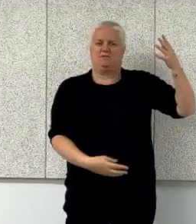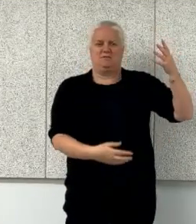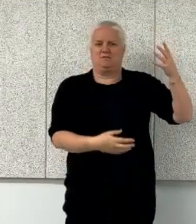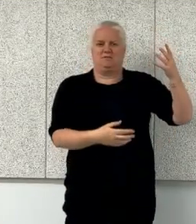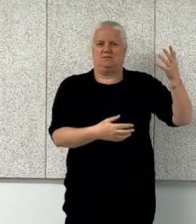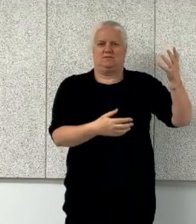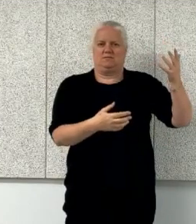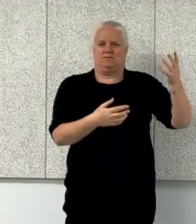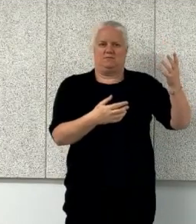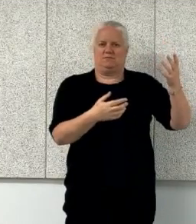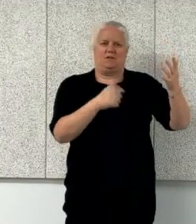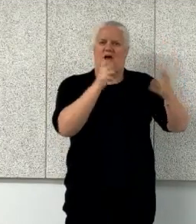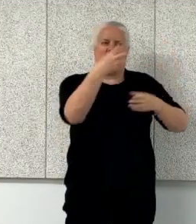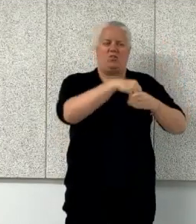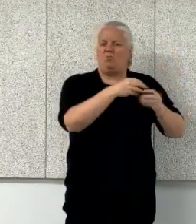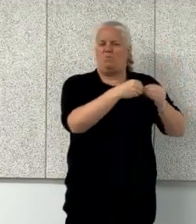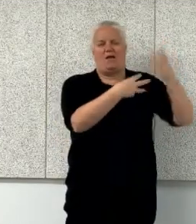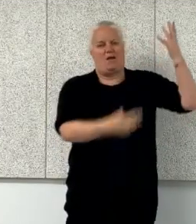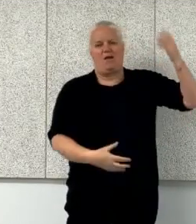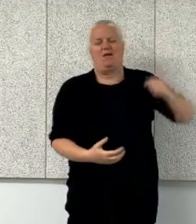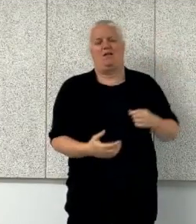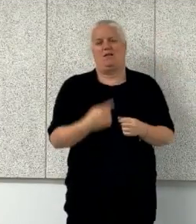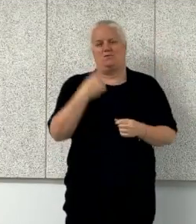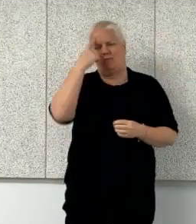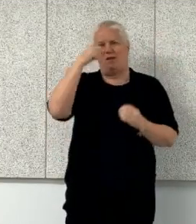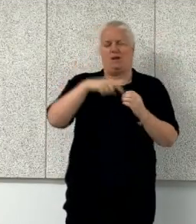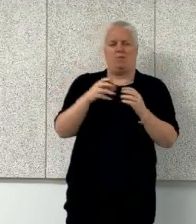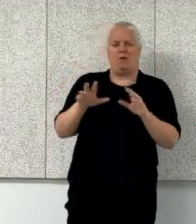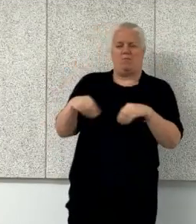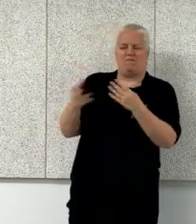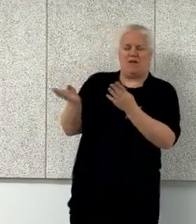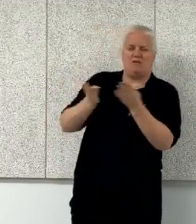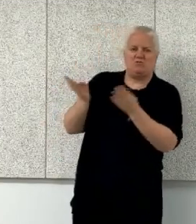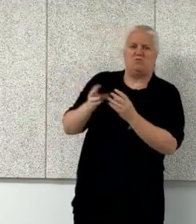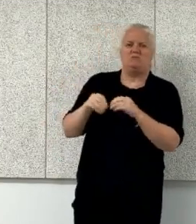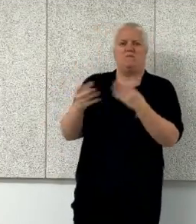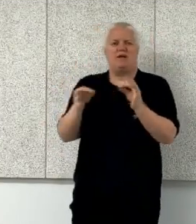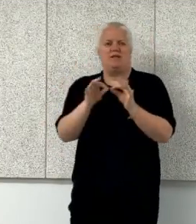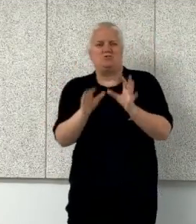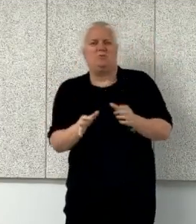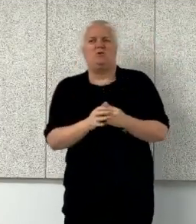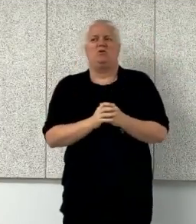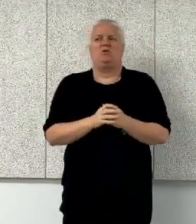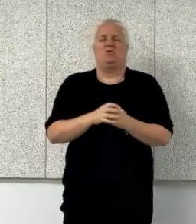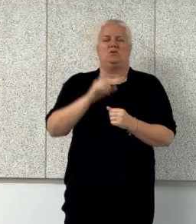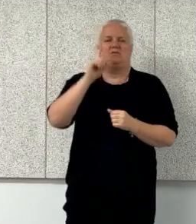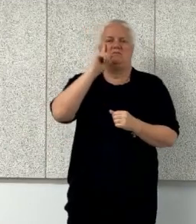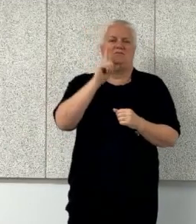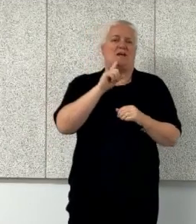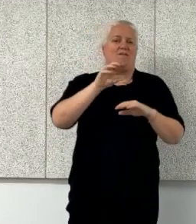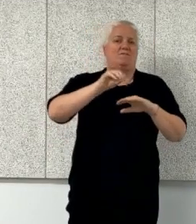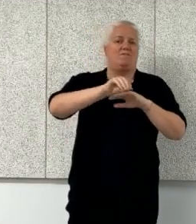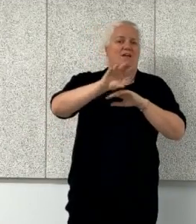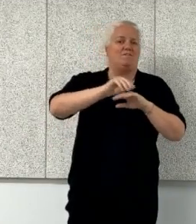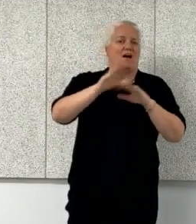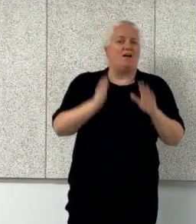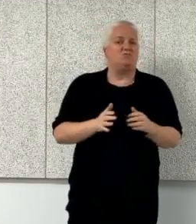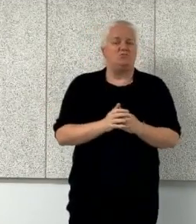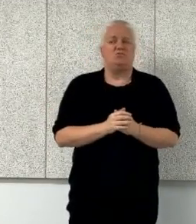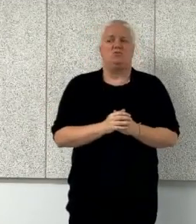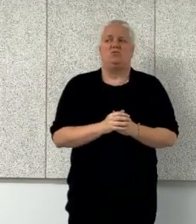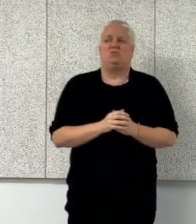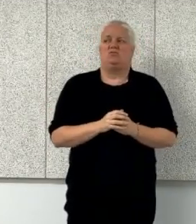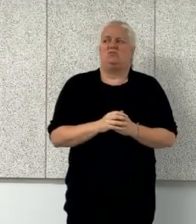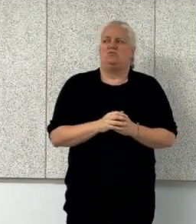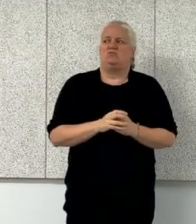of the service providers, in terms of interpreters, in terms of deaf advisors, as well as you know, a